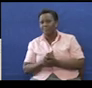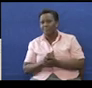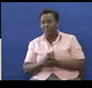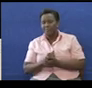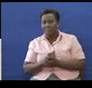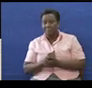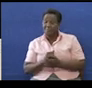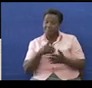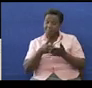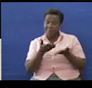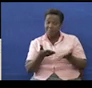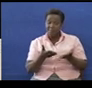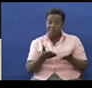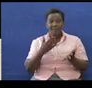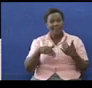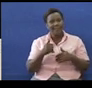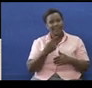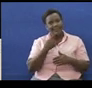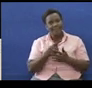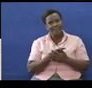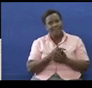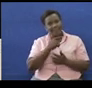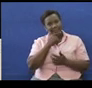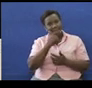problem? Up to here, my students, I would